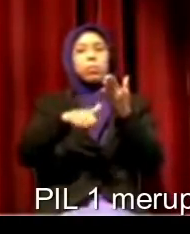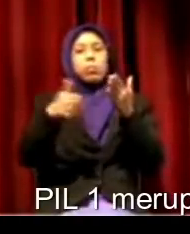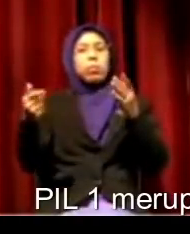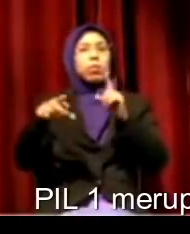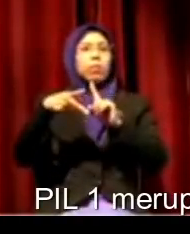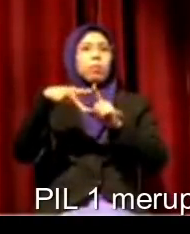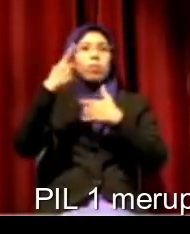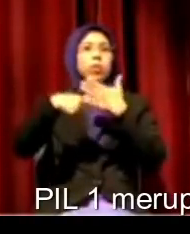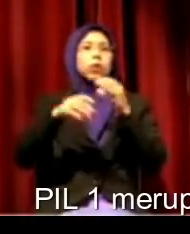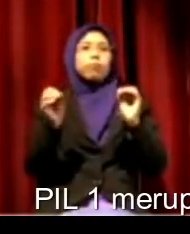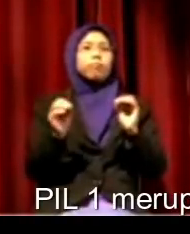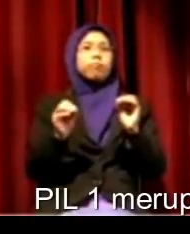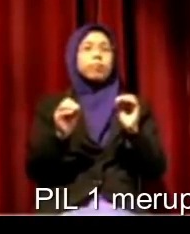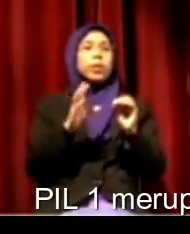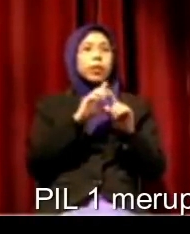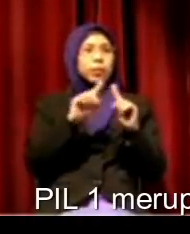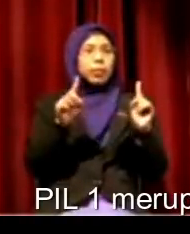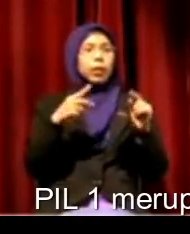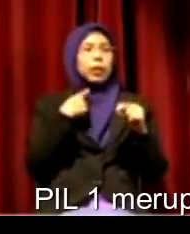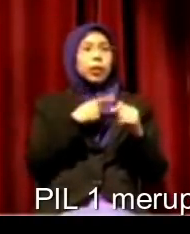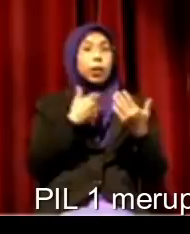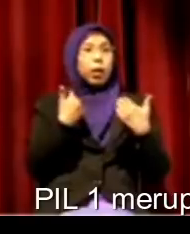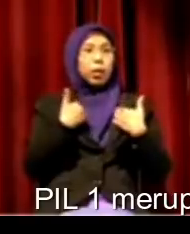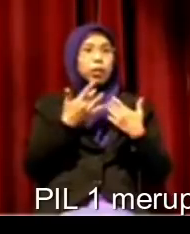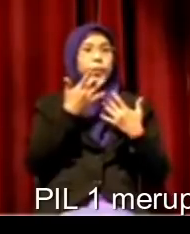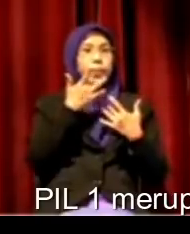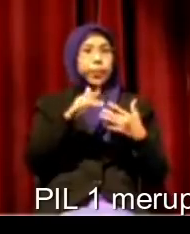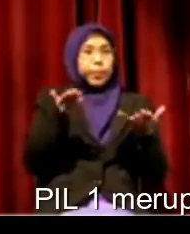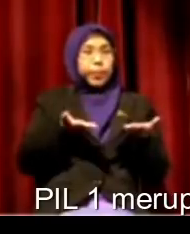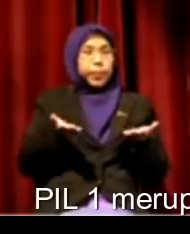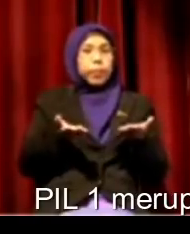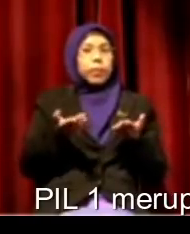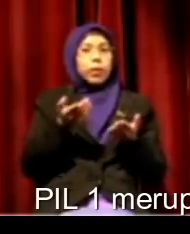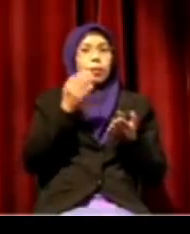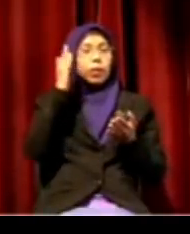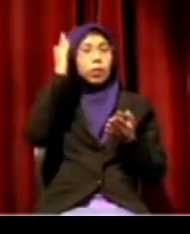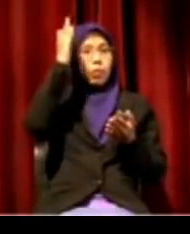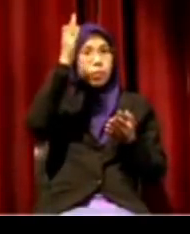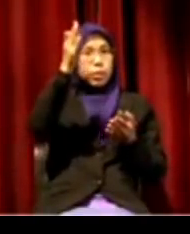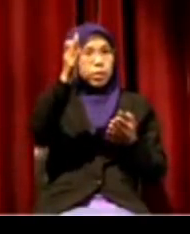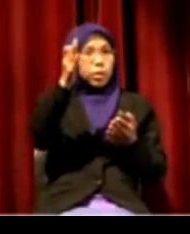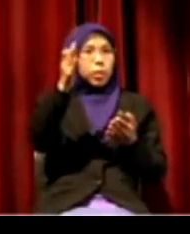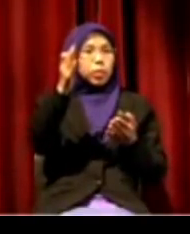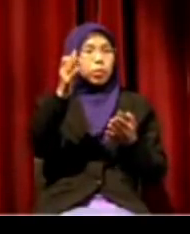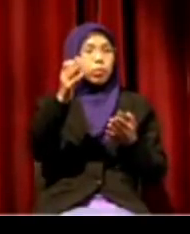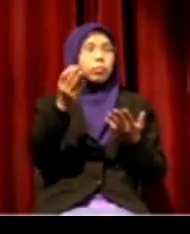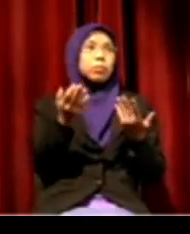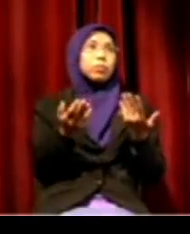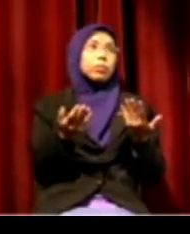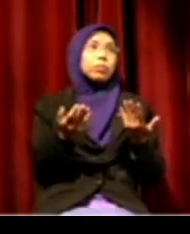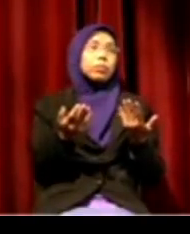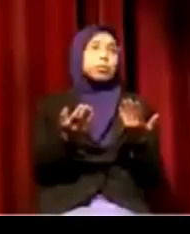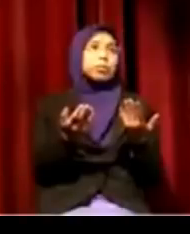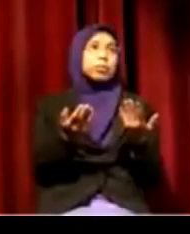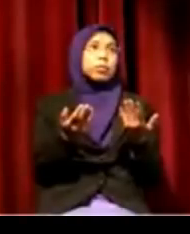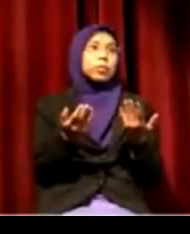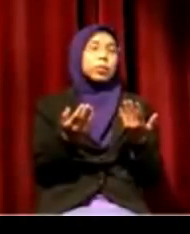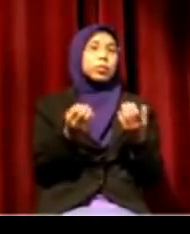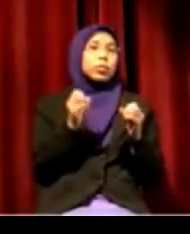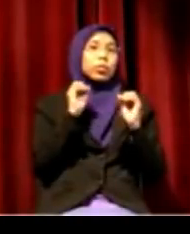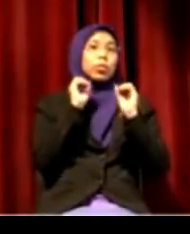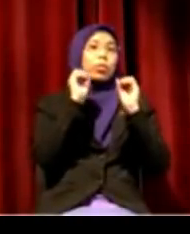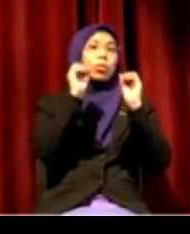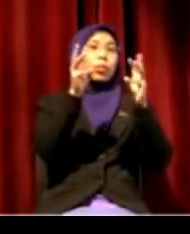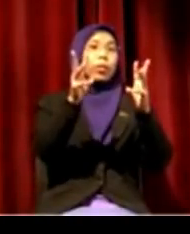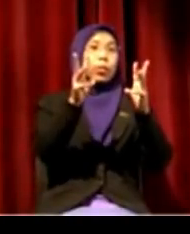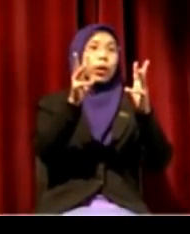is crucial that we have this for the future. While Lebuh Raya, Lim